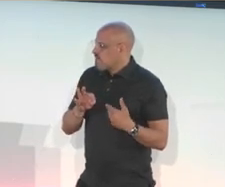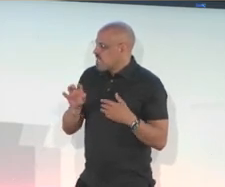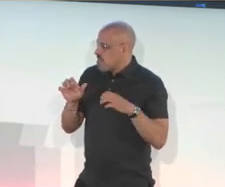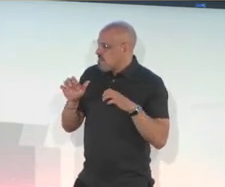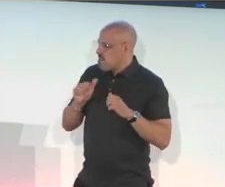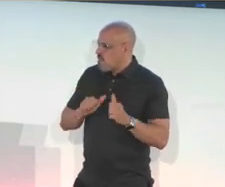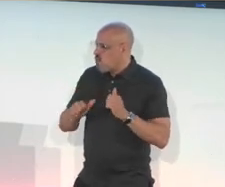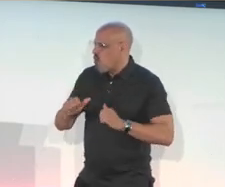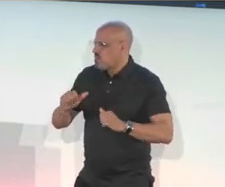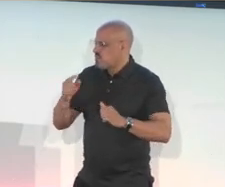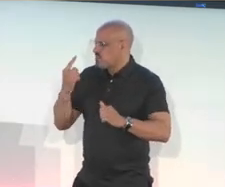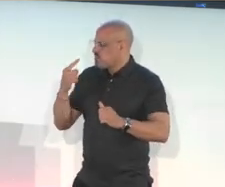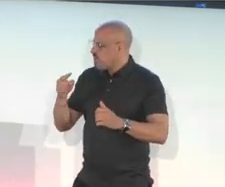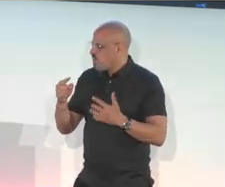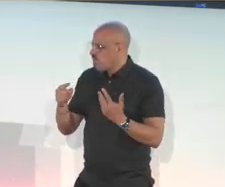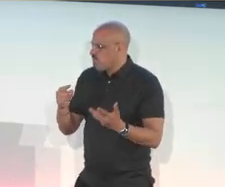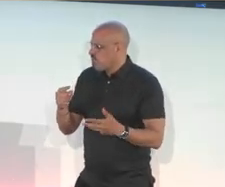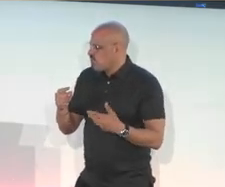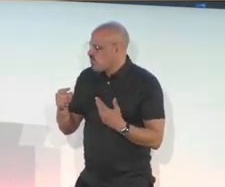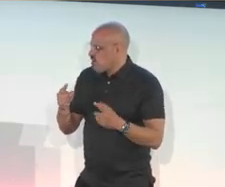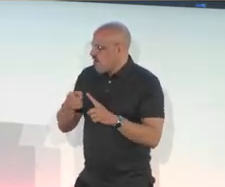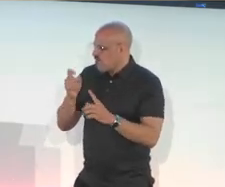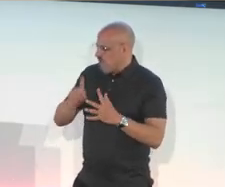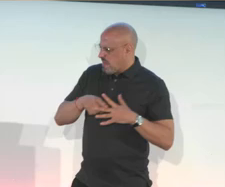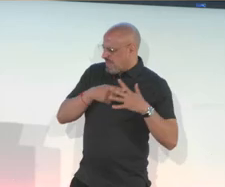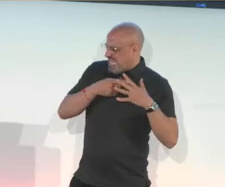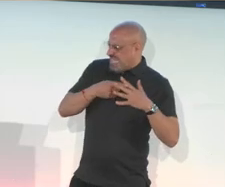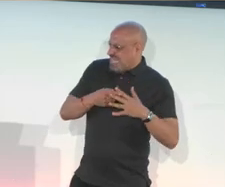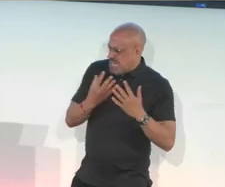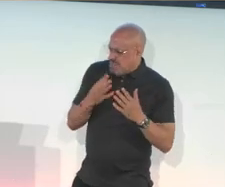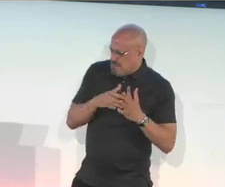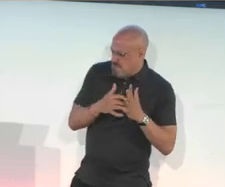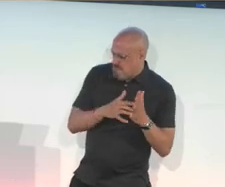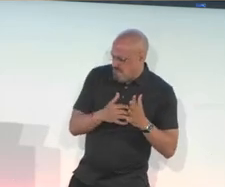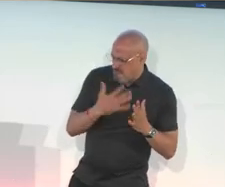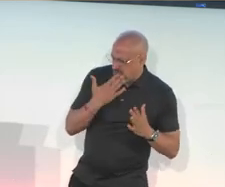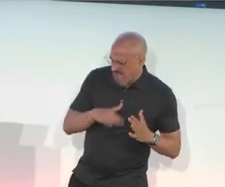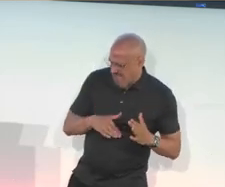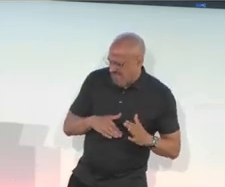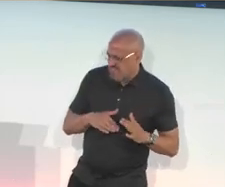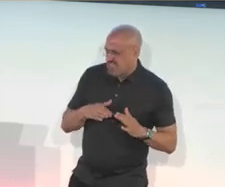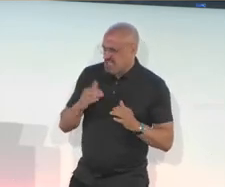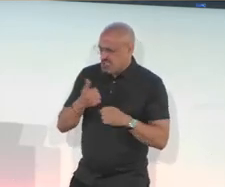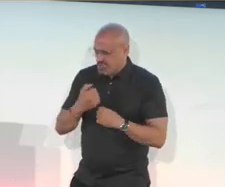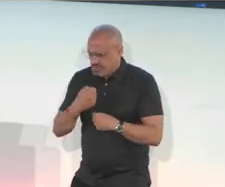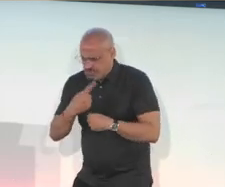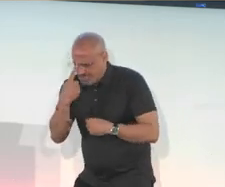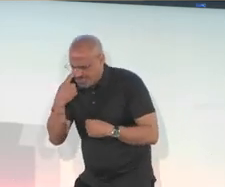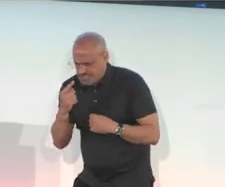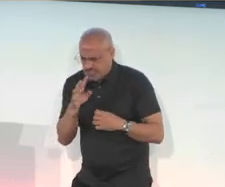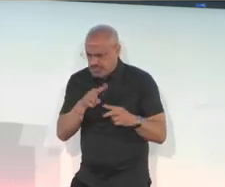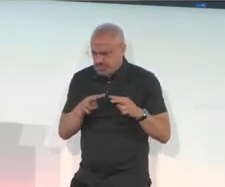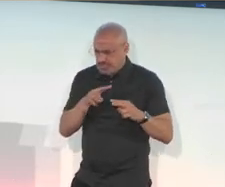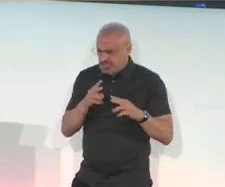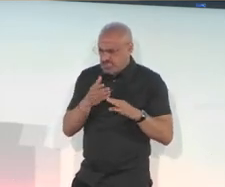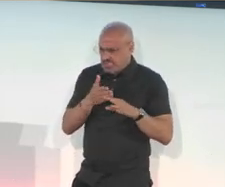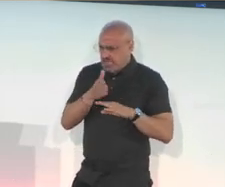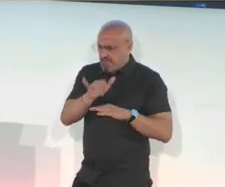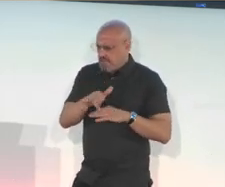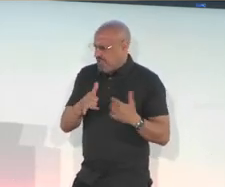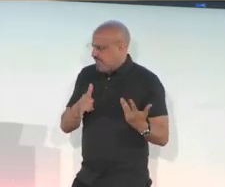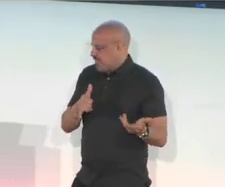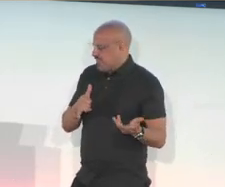performs poorly from the beginning itself, and you're trying to make a sense of it, and you know, even after that, you just